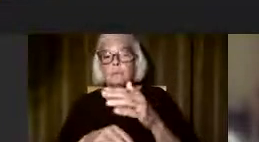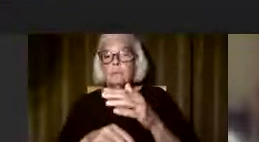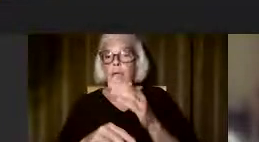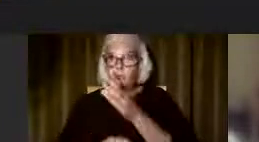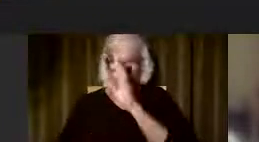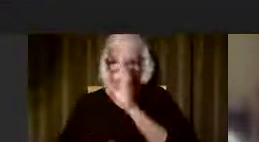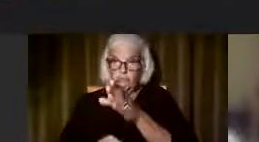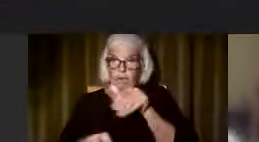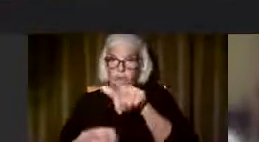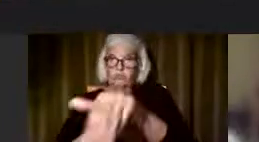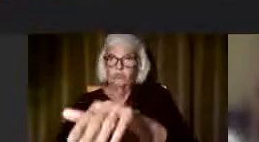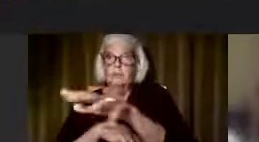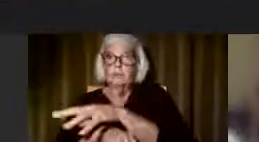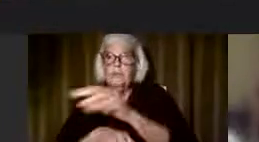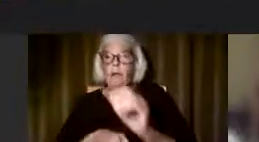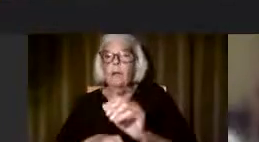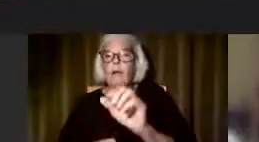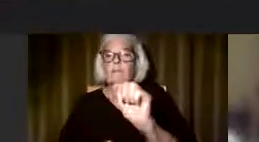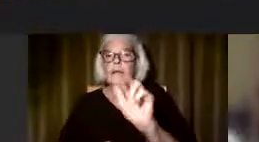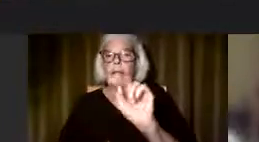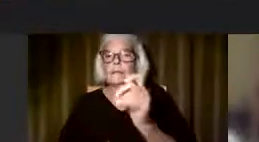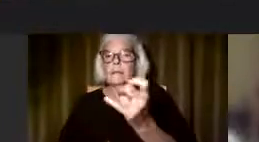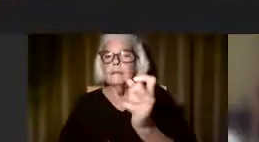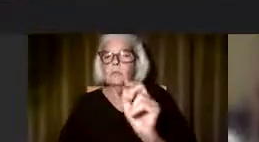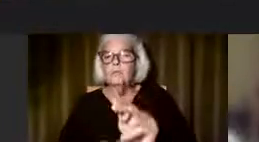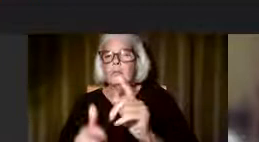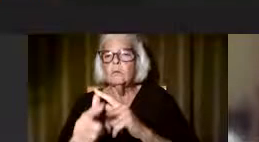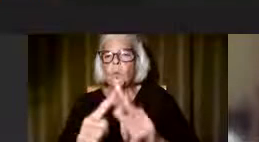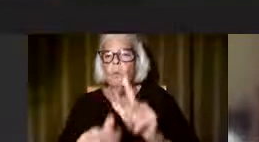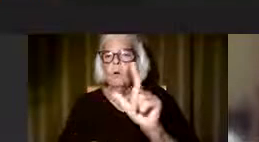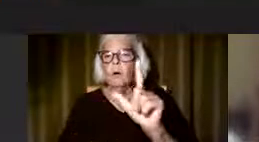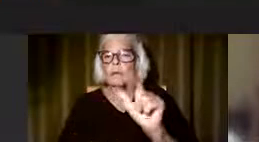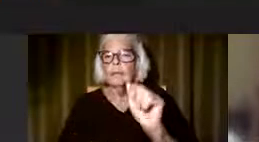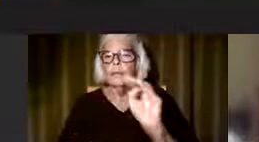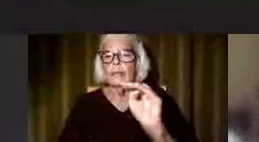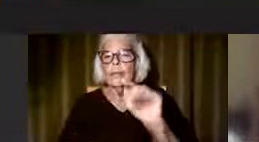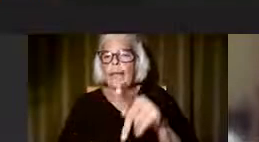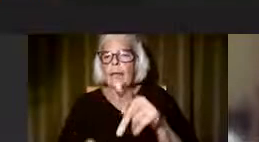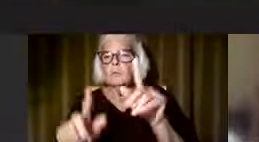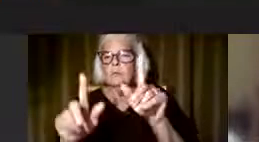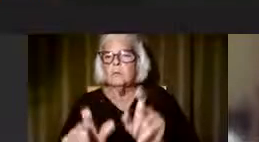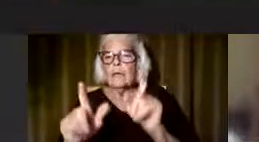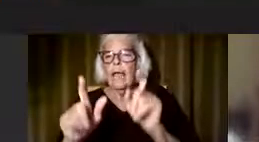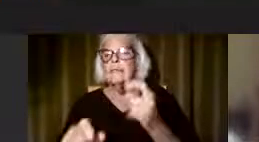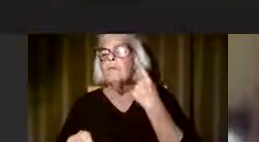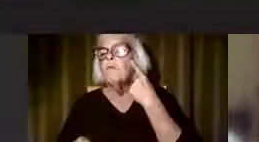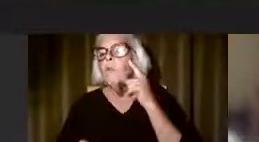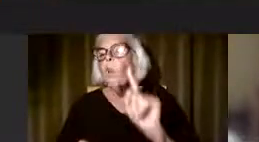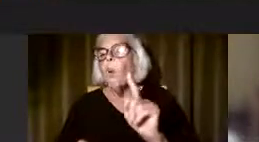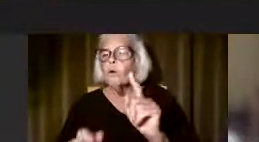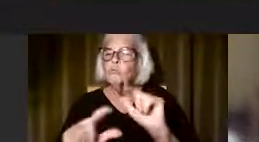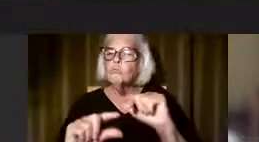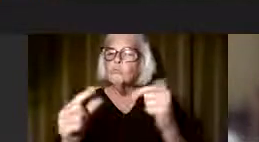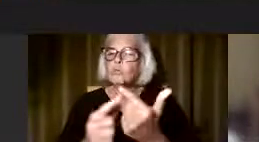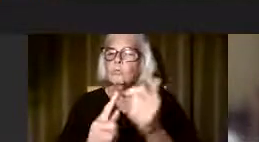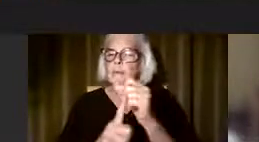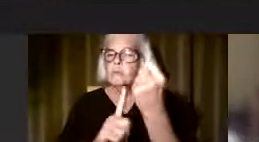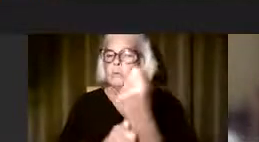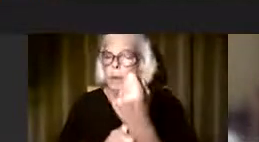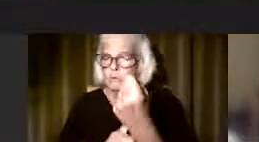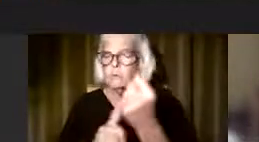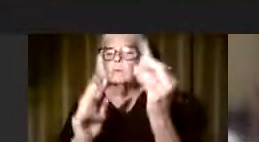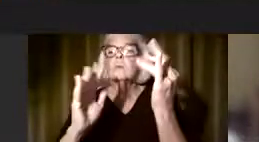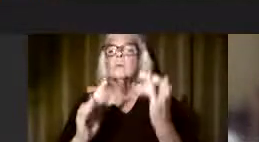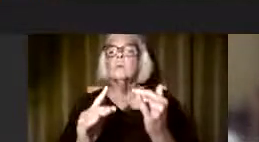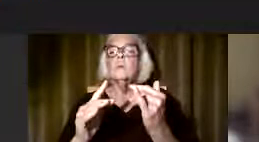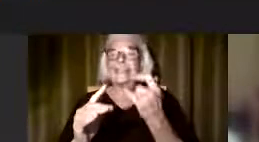tests for congregate shelters. We've expanded that program to include some BIPOC community